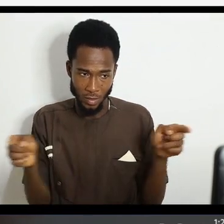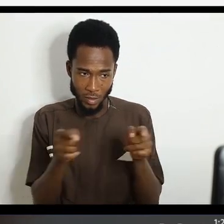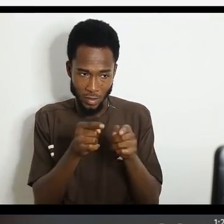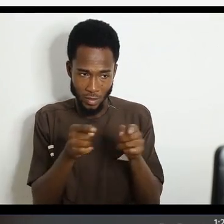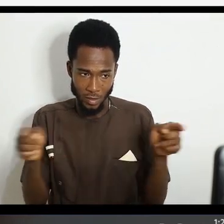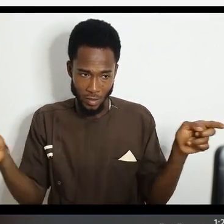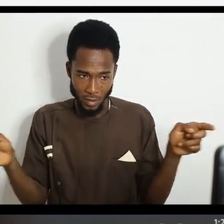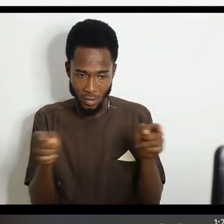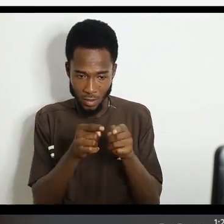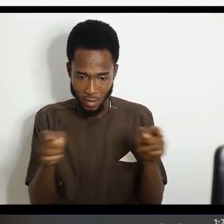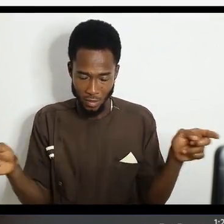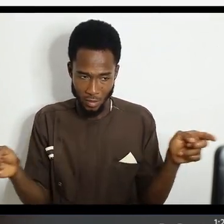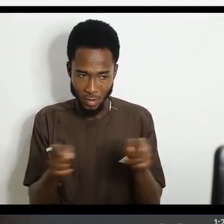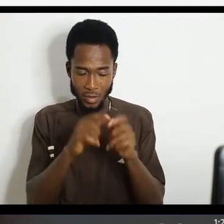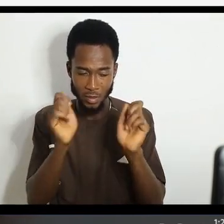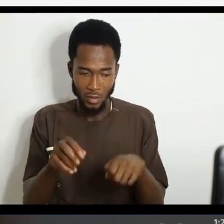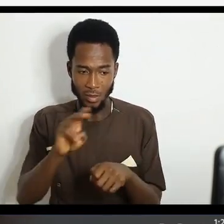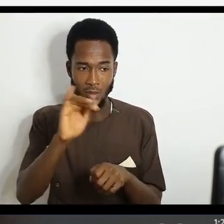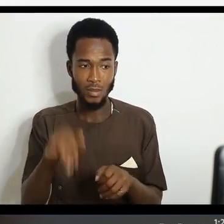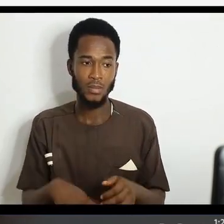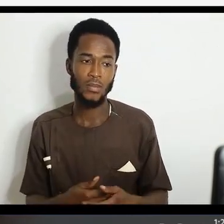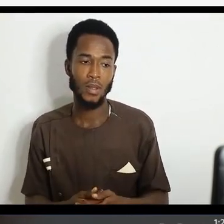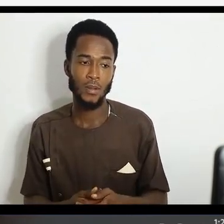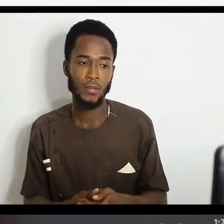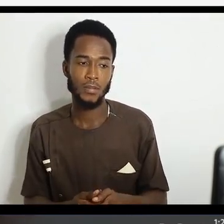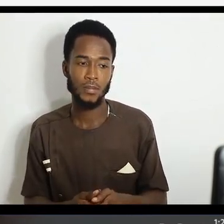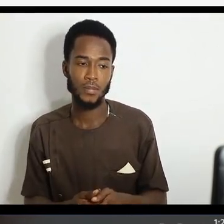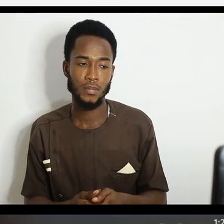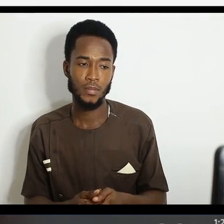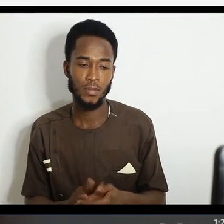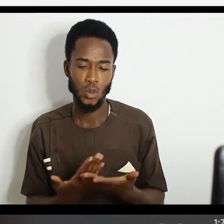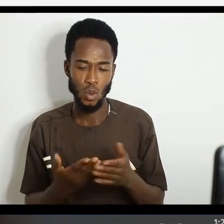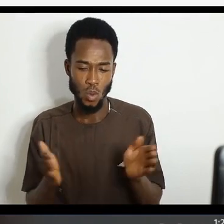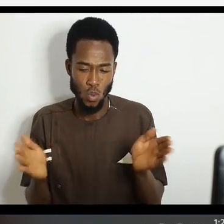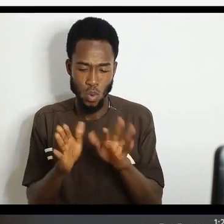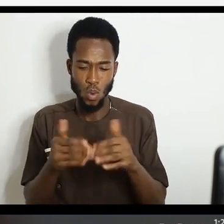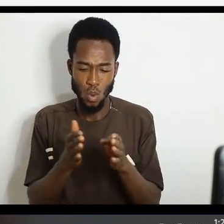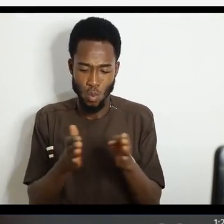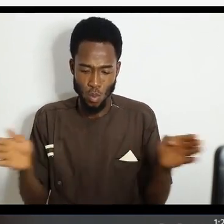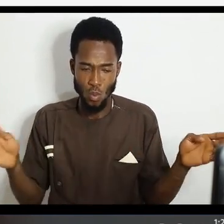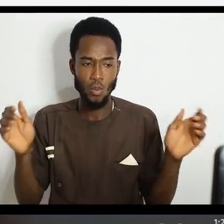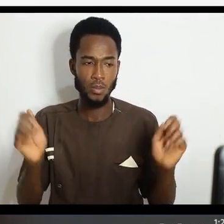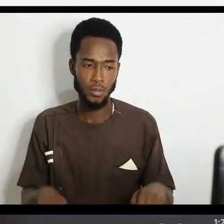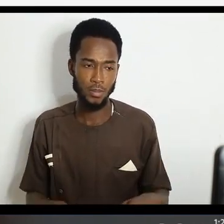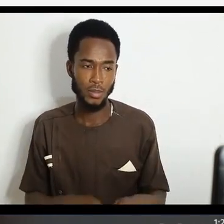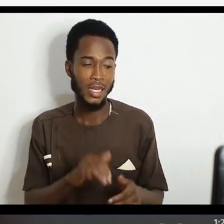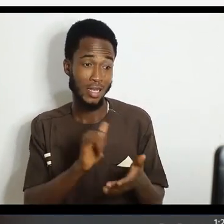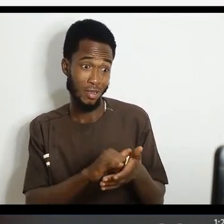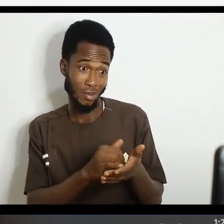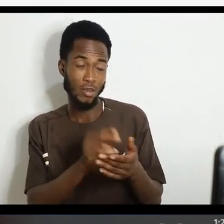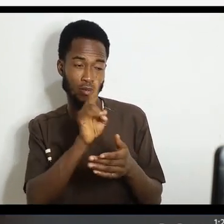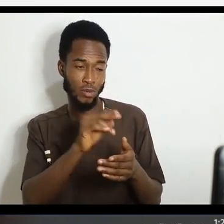to stretch the picture or reduce its stretch. So that is what it